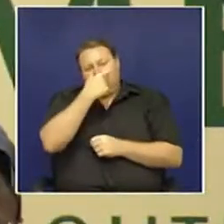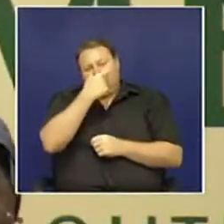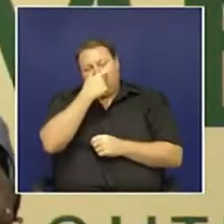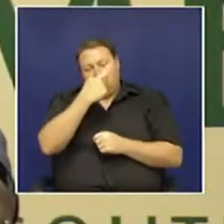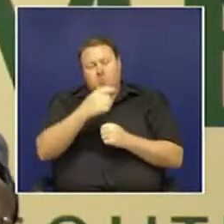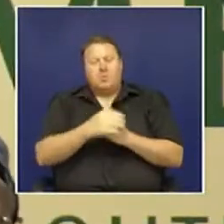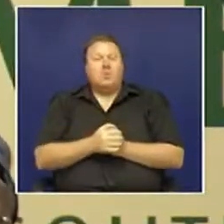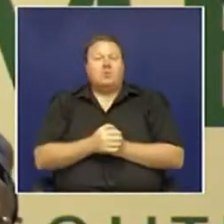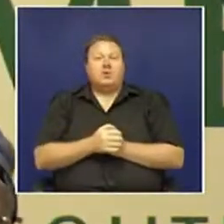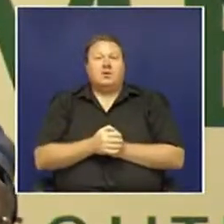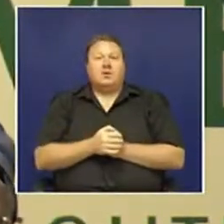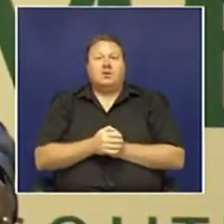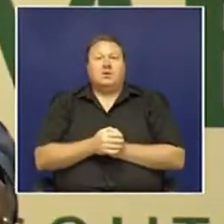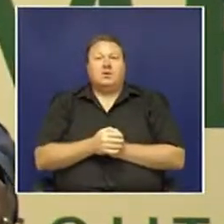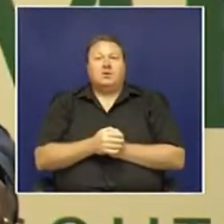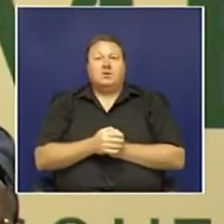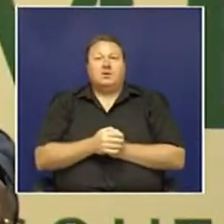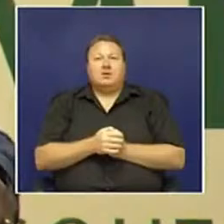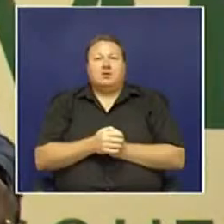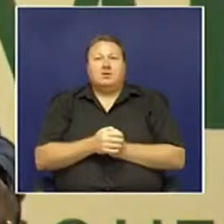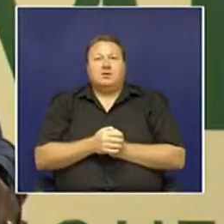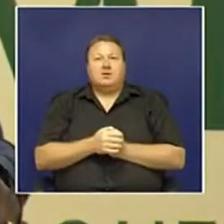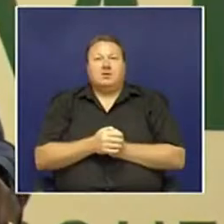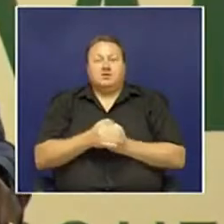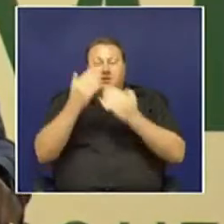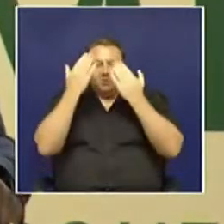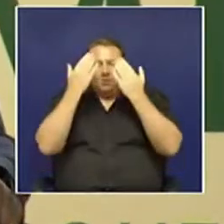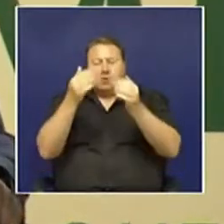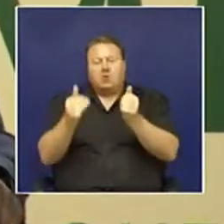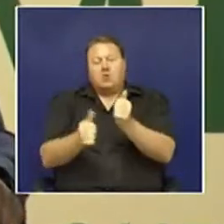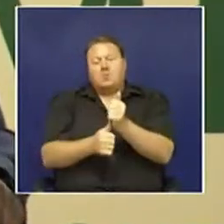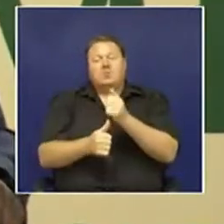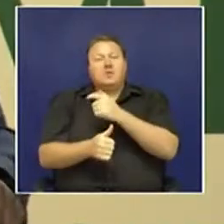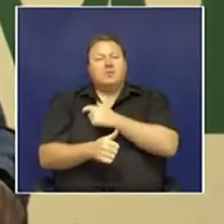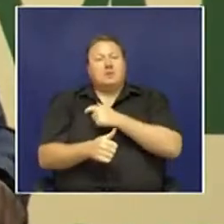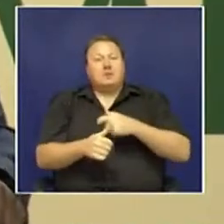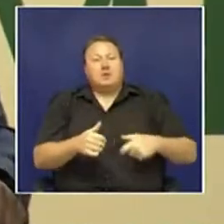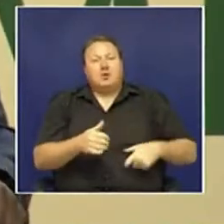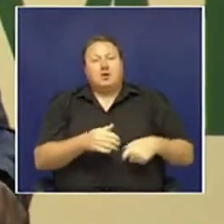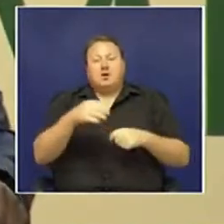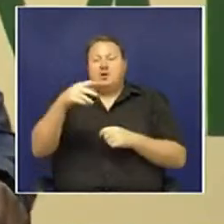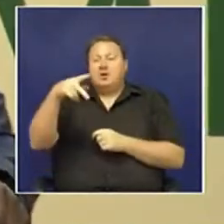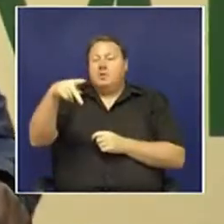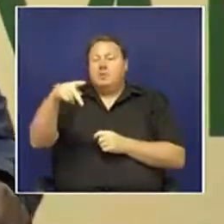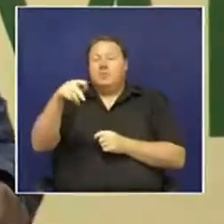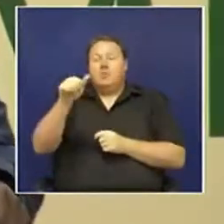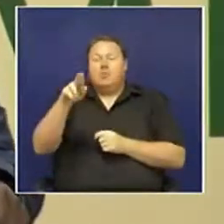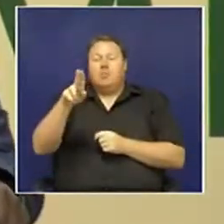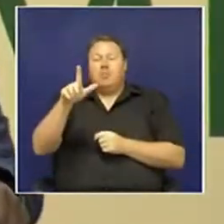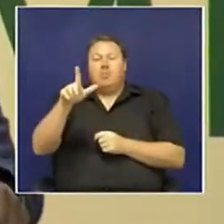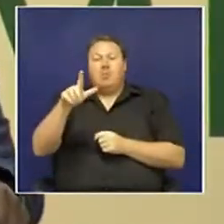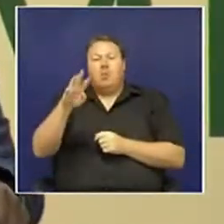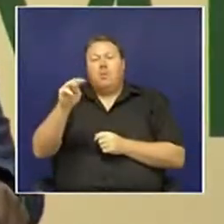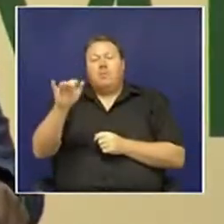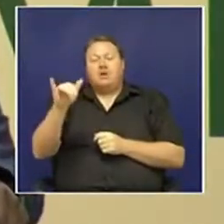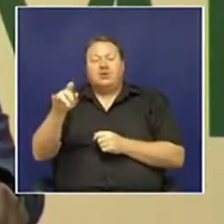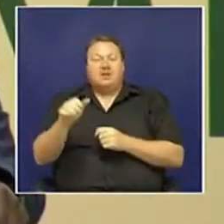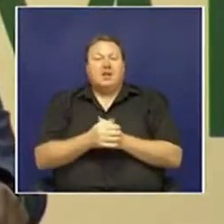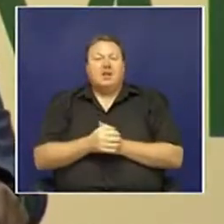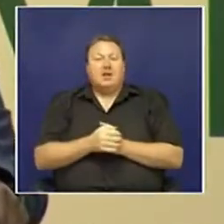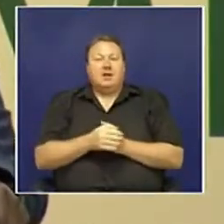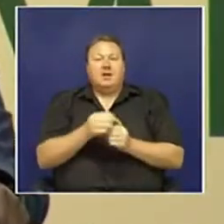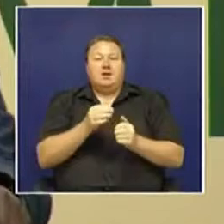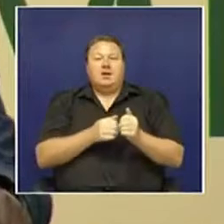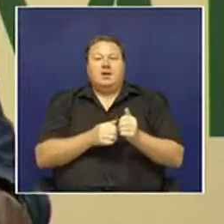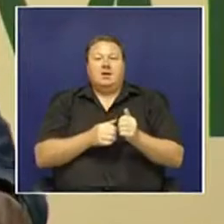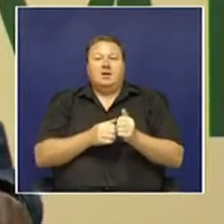Cyril Ramaphosa, Honorable Deputy President Paul Mashatile, Cabinet colleagues, the